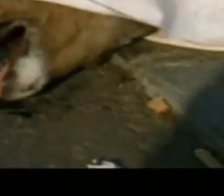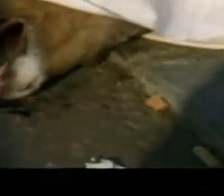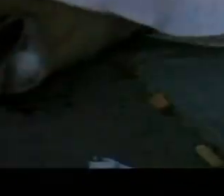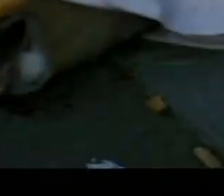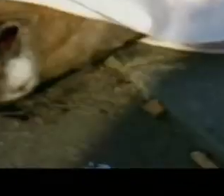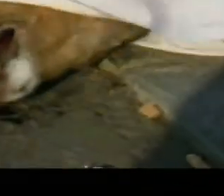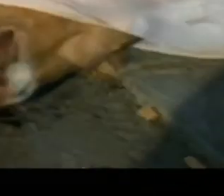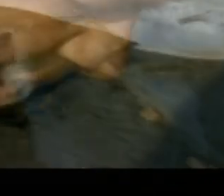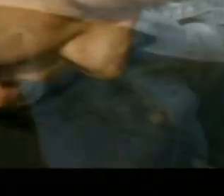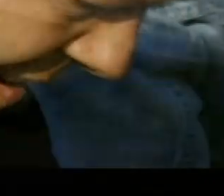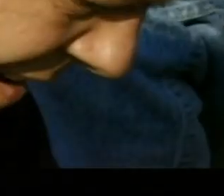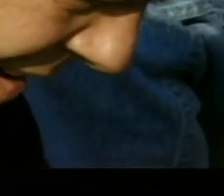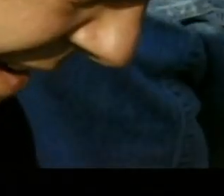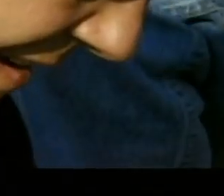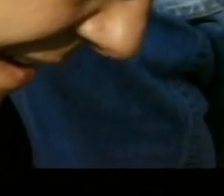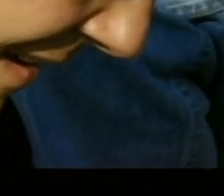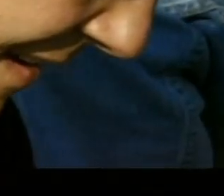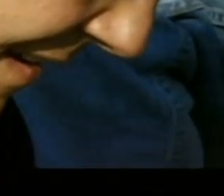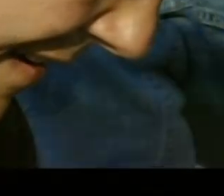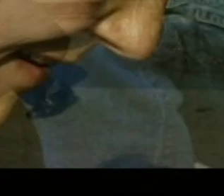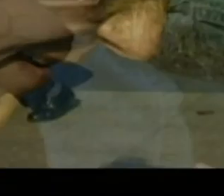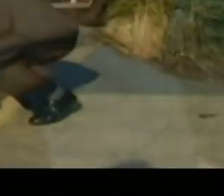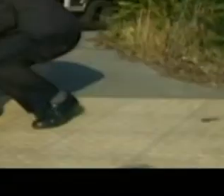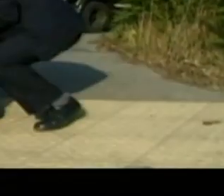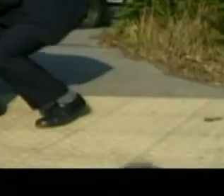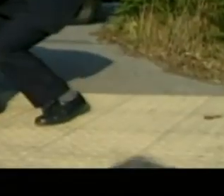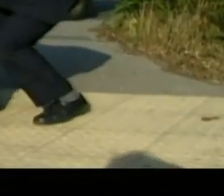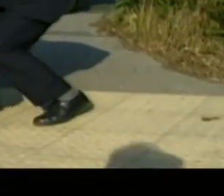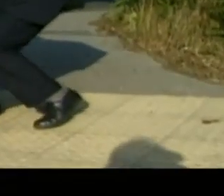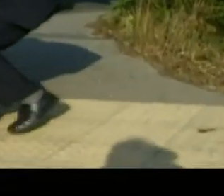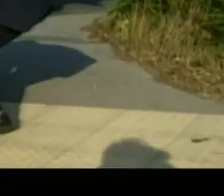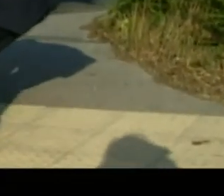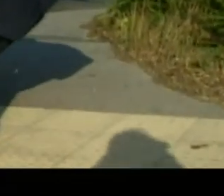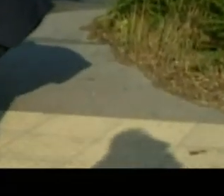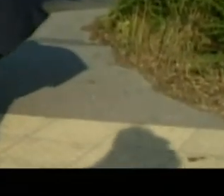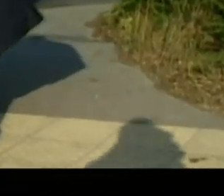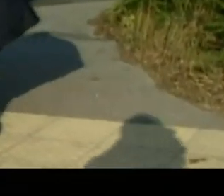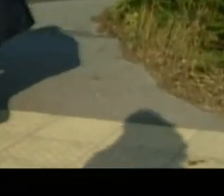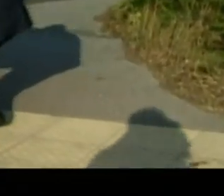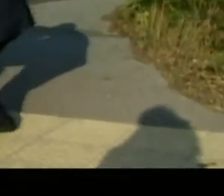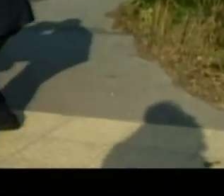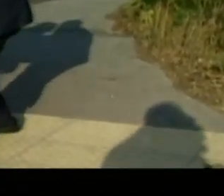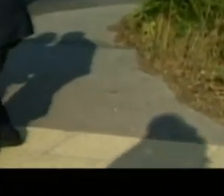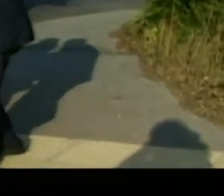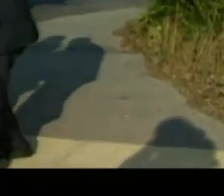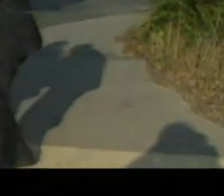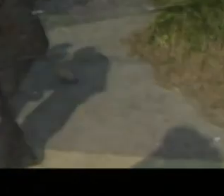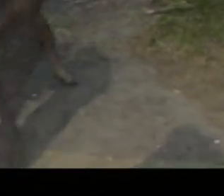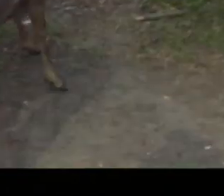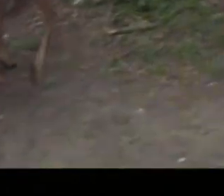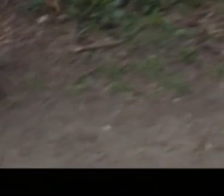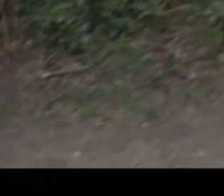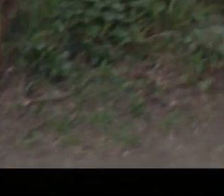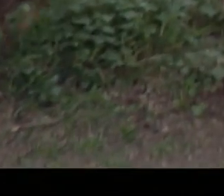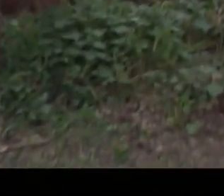You can put your trust in me. I need to see you